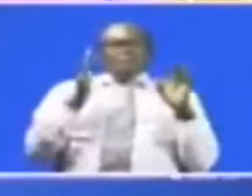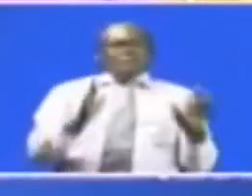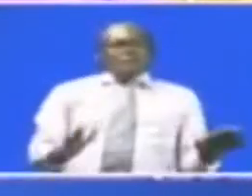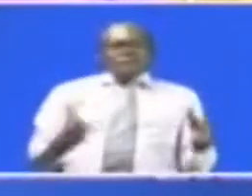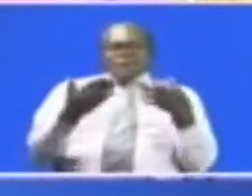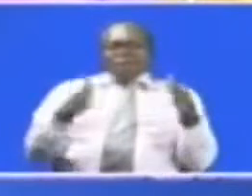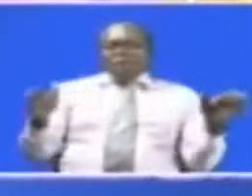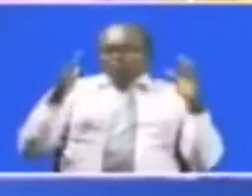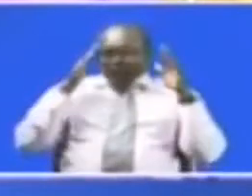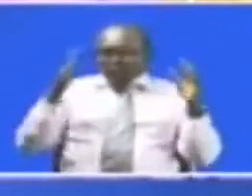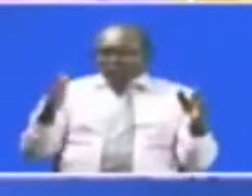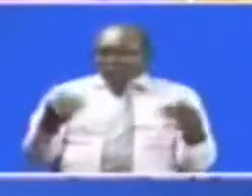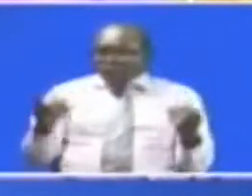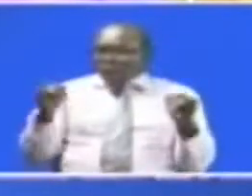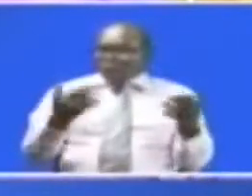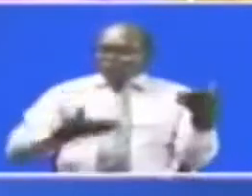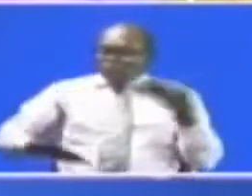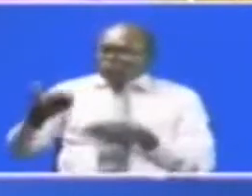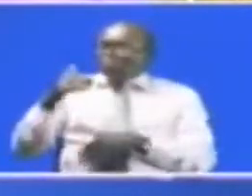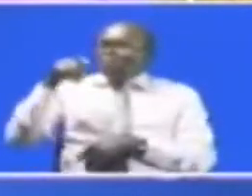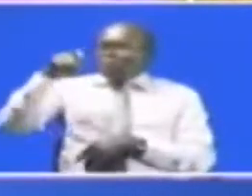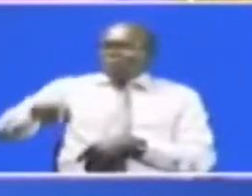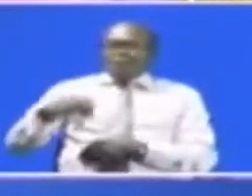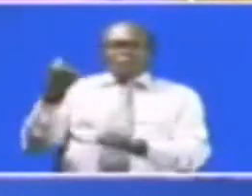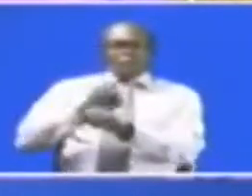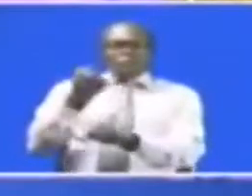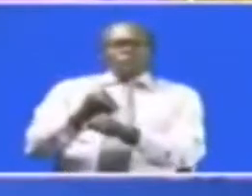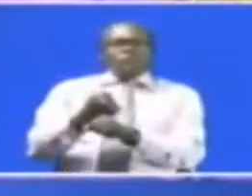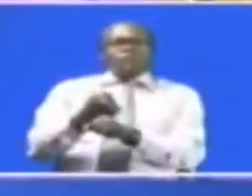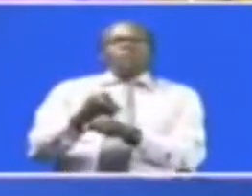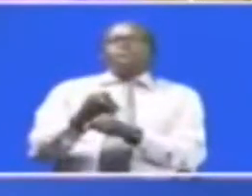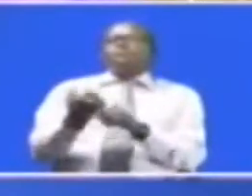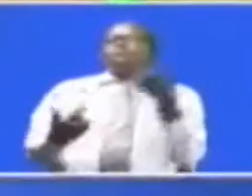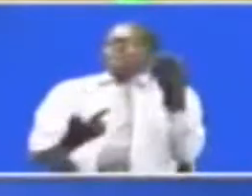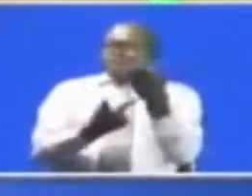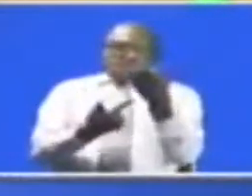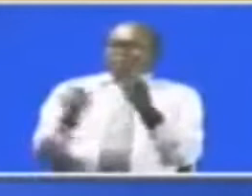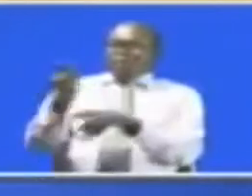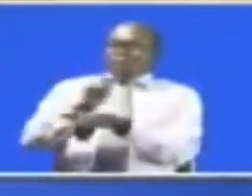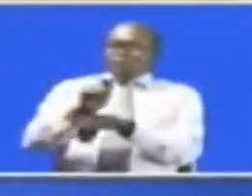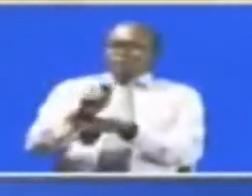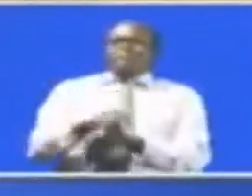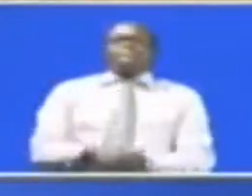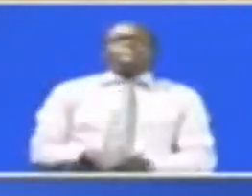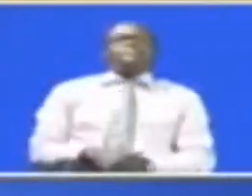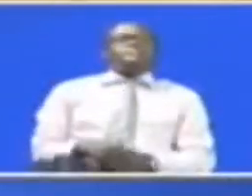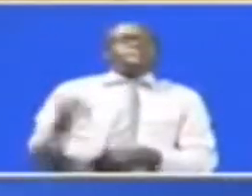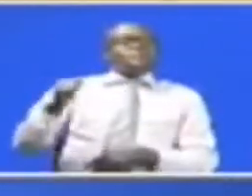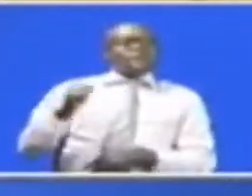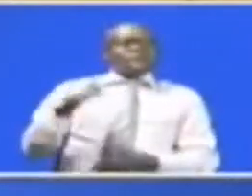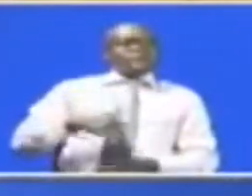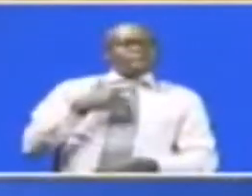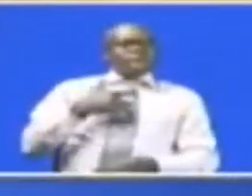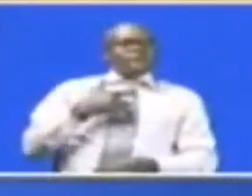unaona ni kama wana lose focus, so we are trying to talk to them. Ukiangalia tunafanya tactical nile sana training. The Abdalla Juma led side